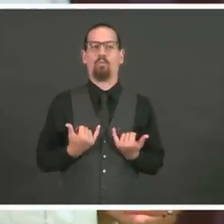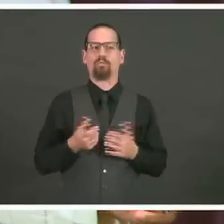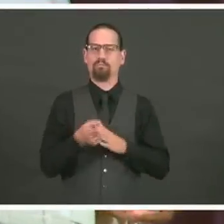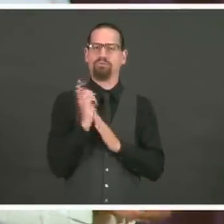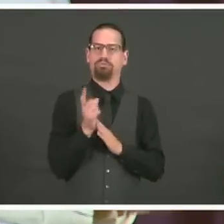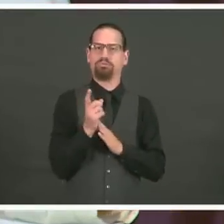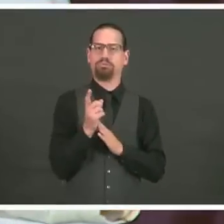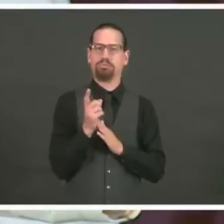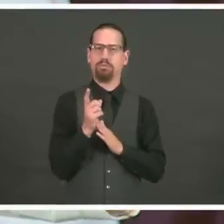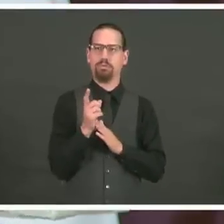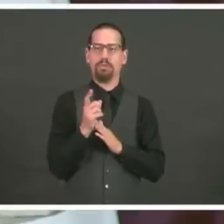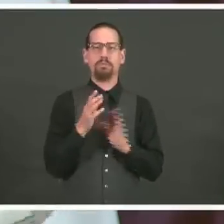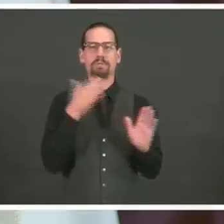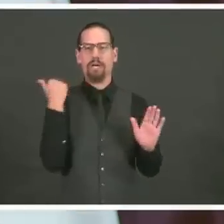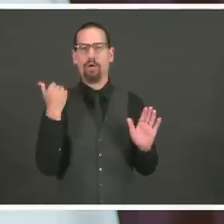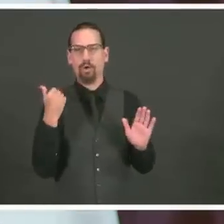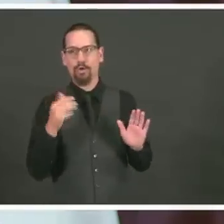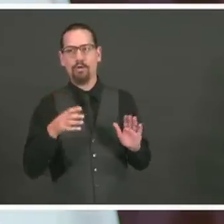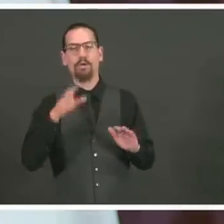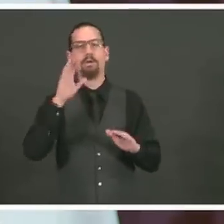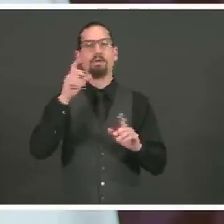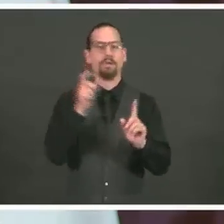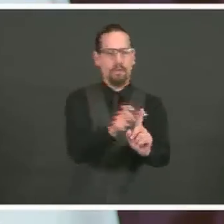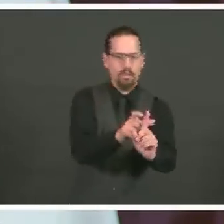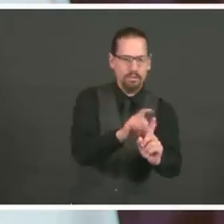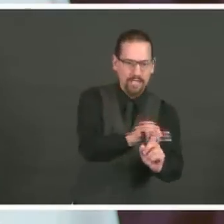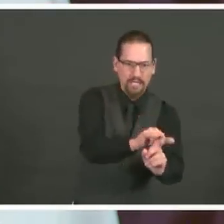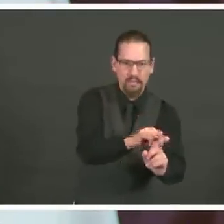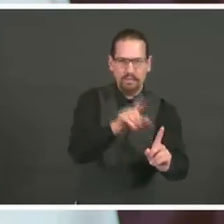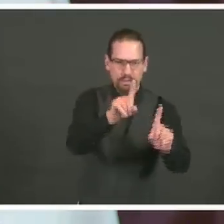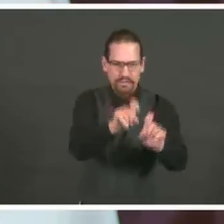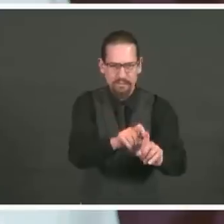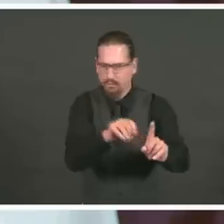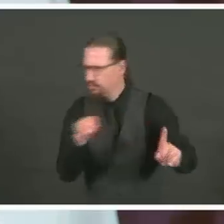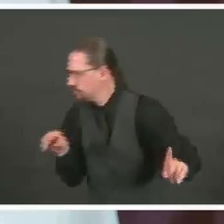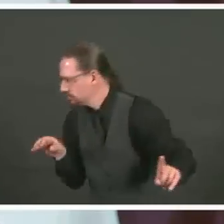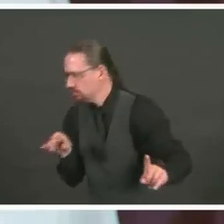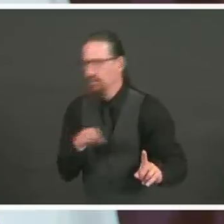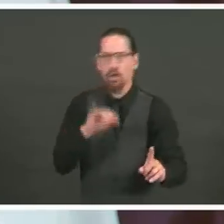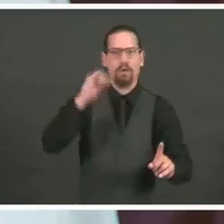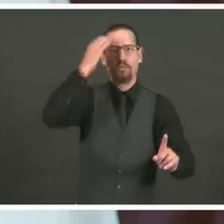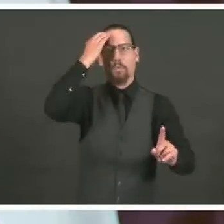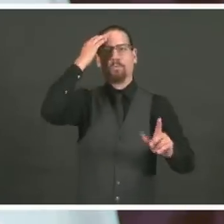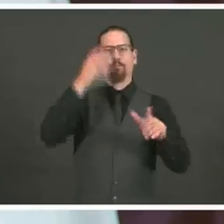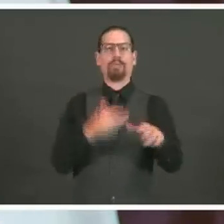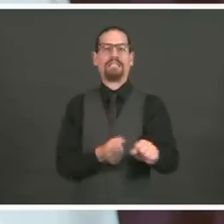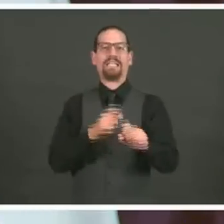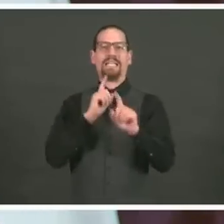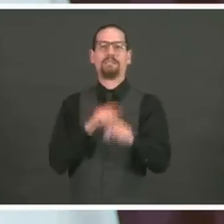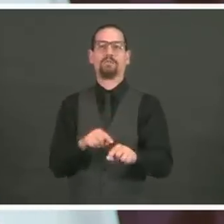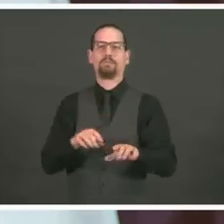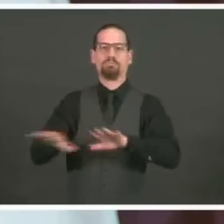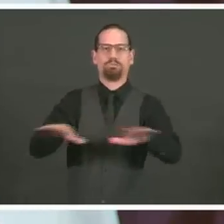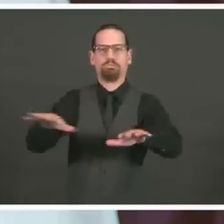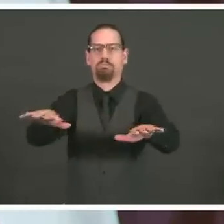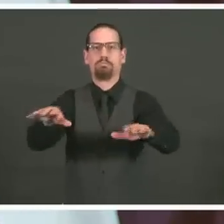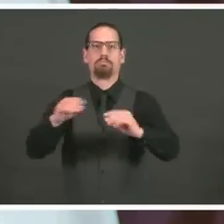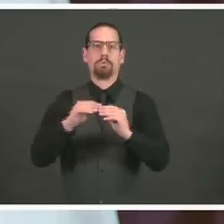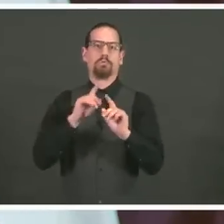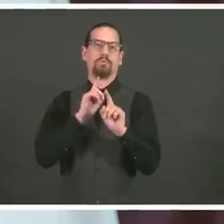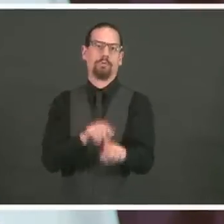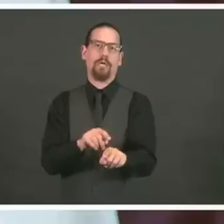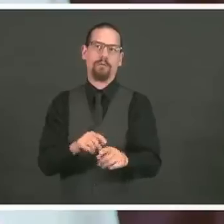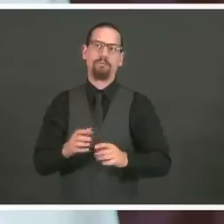be immediately isolated. So to wrap it all up, if you feel sick, call